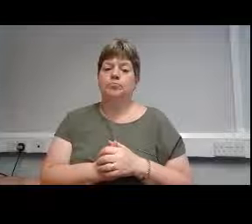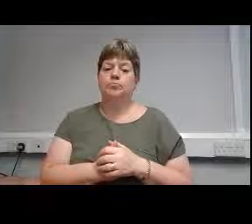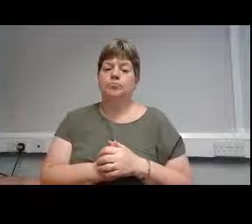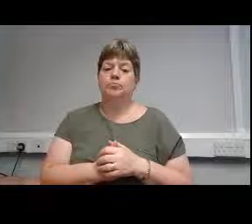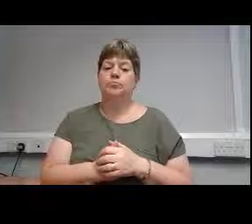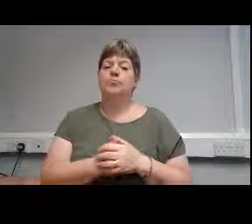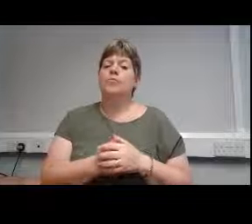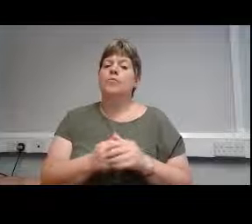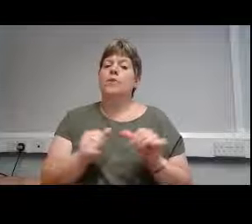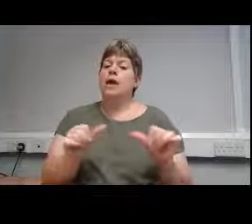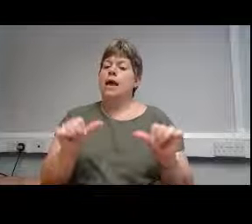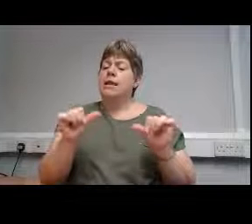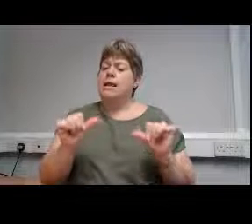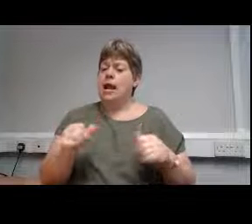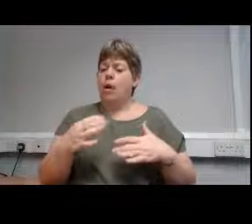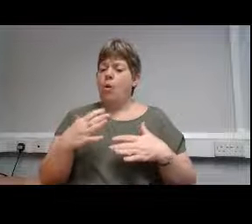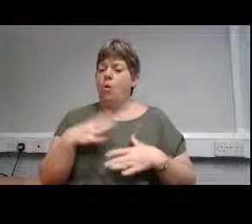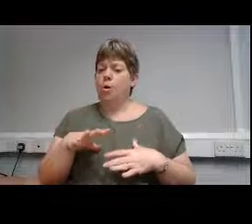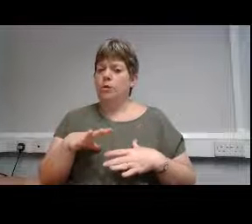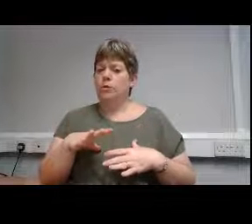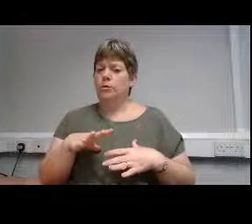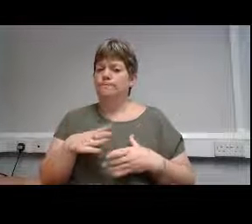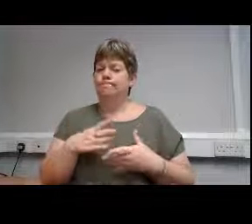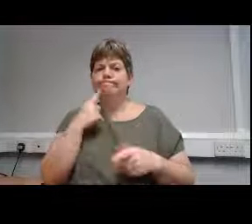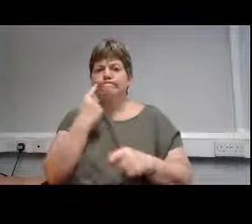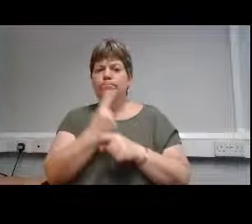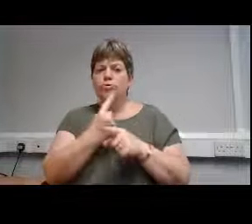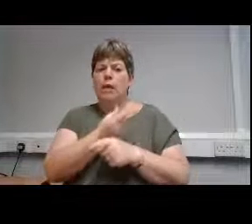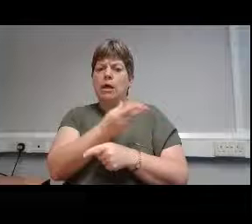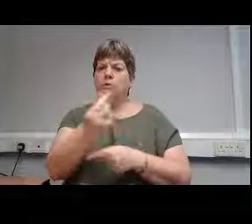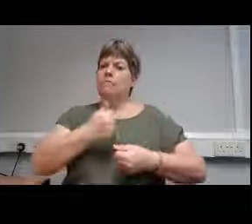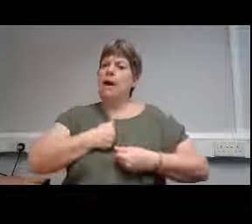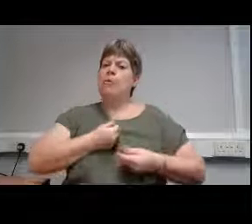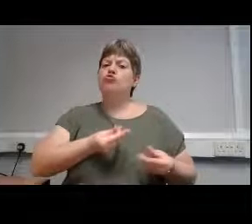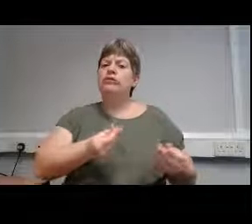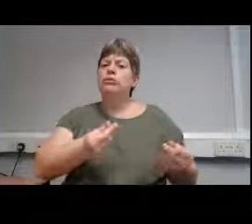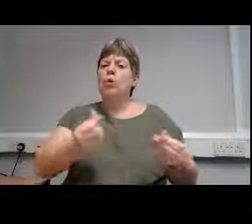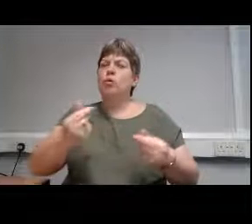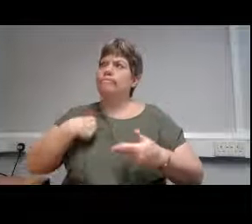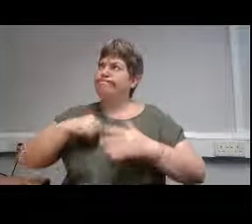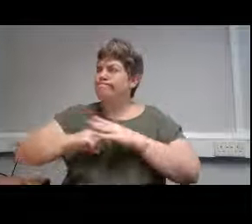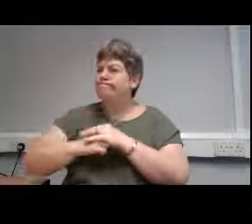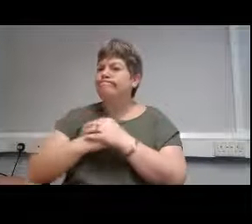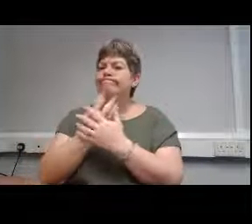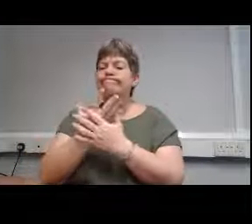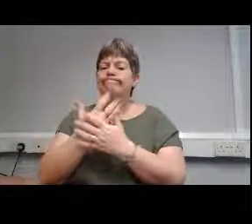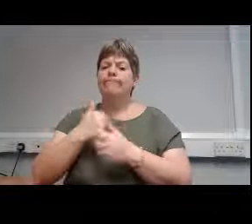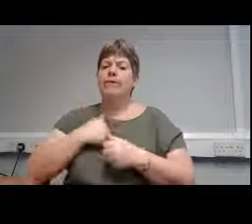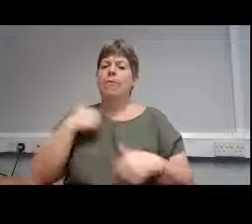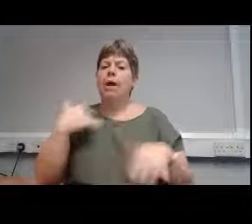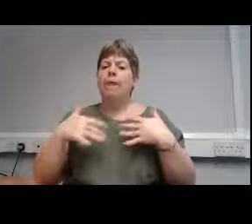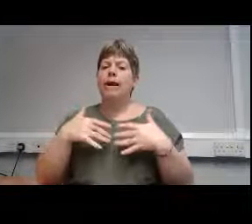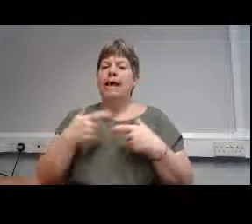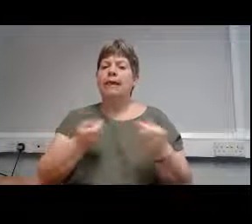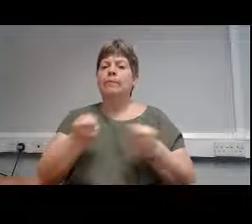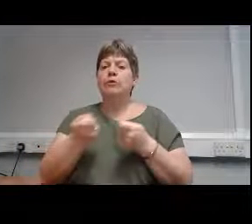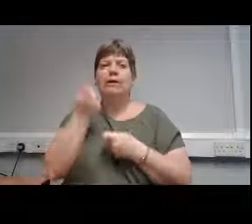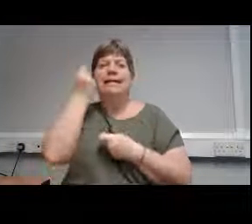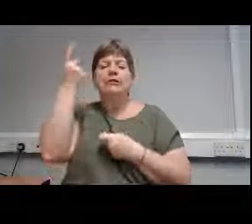So next I wanted to just go on to some of the resources that we've developed in our pain management initiatives working